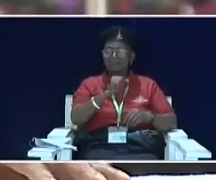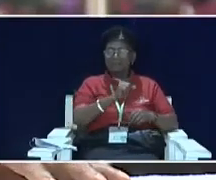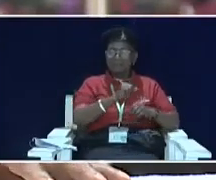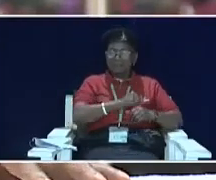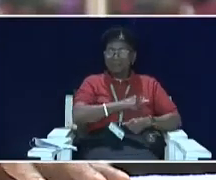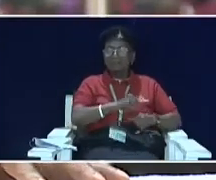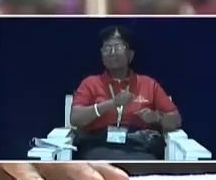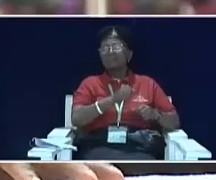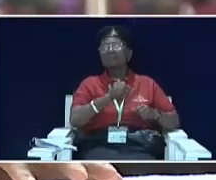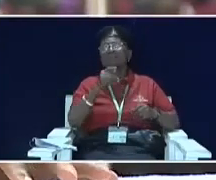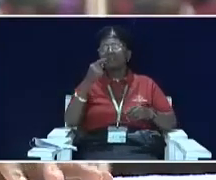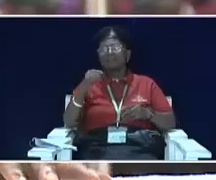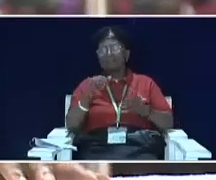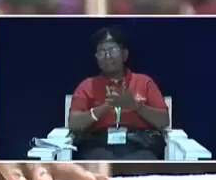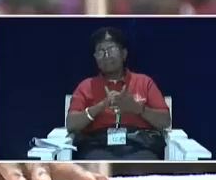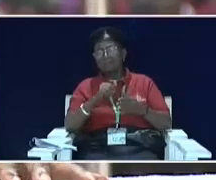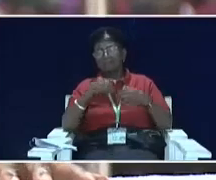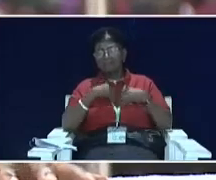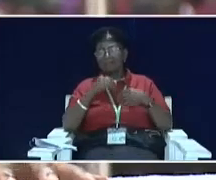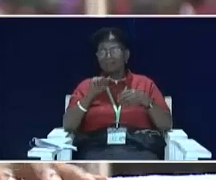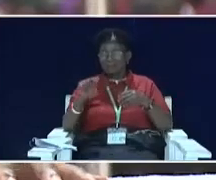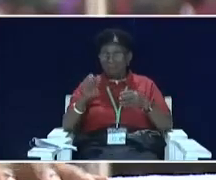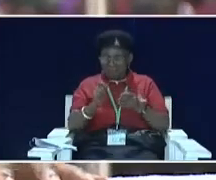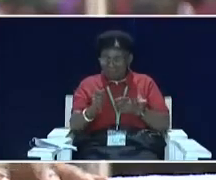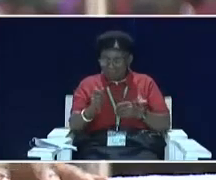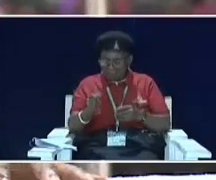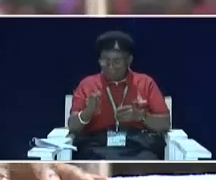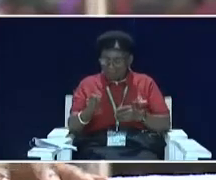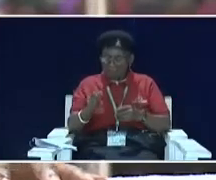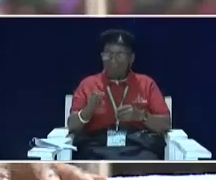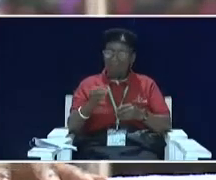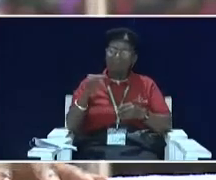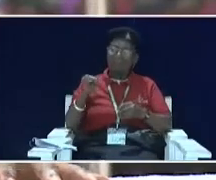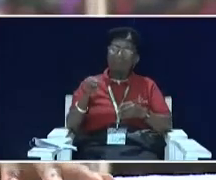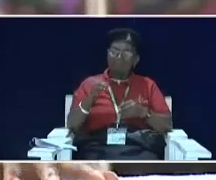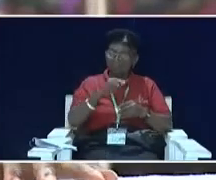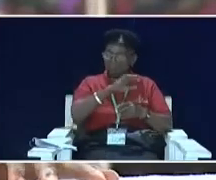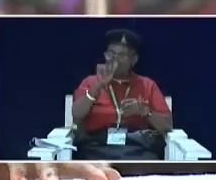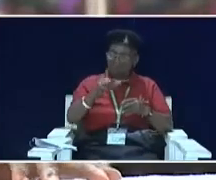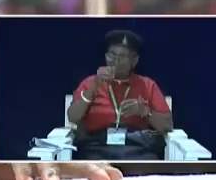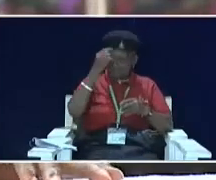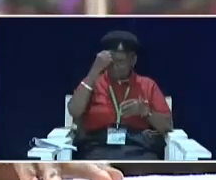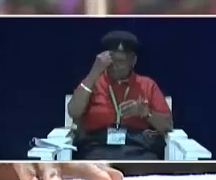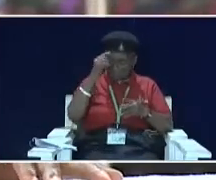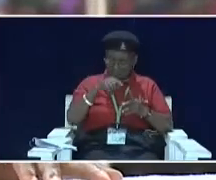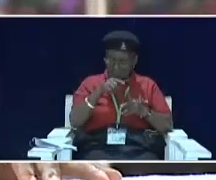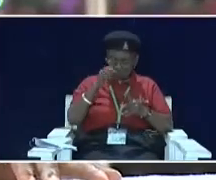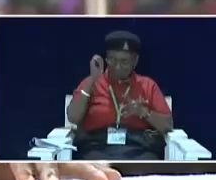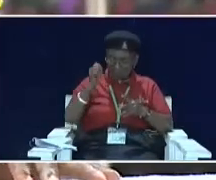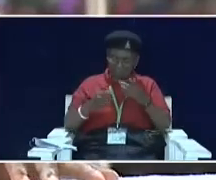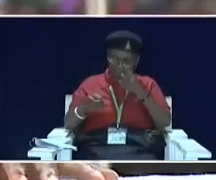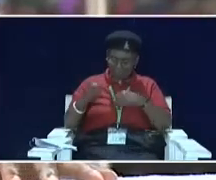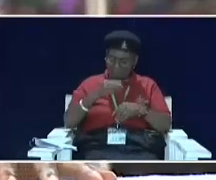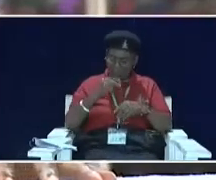of common sense. Because when he came and he saw that